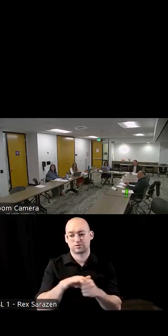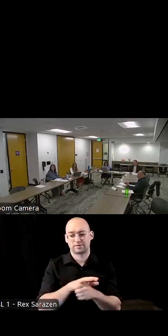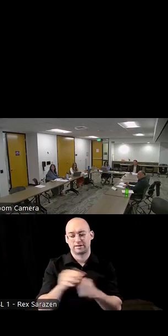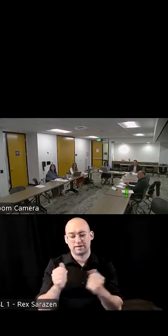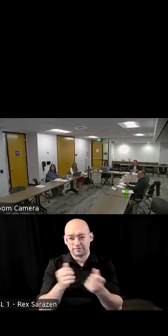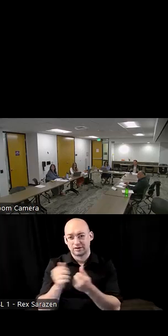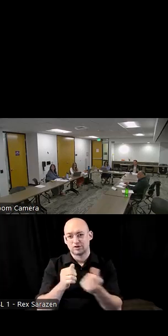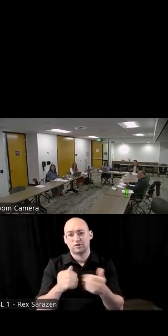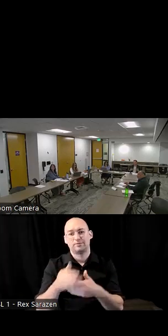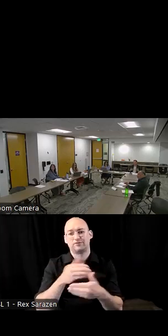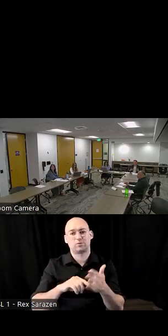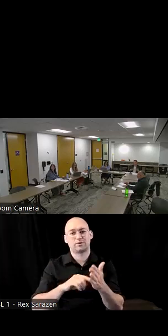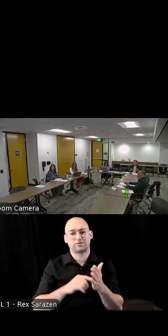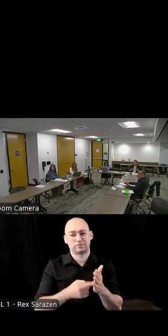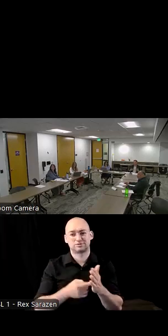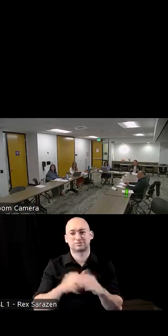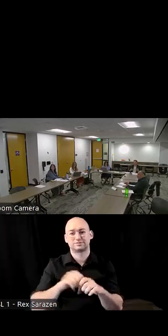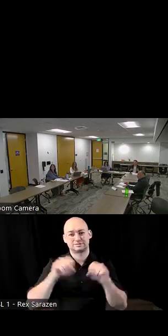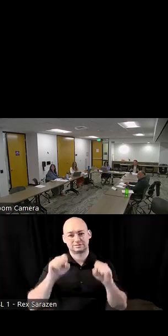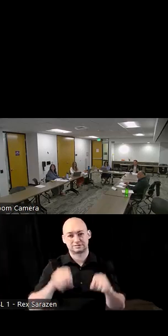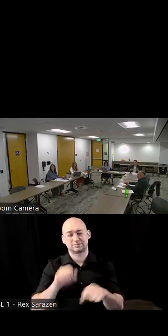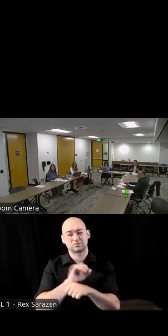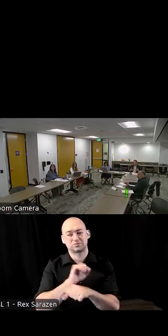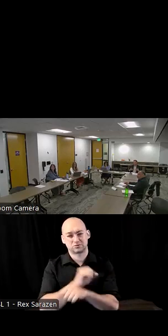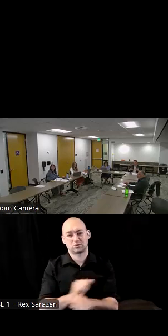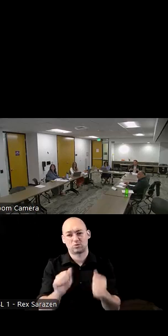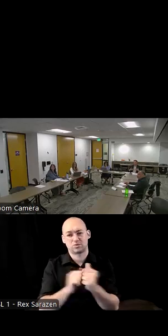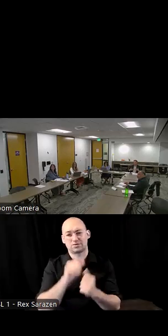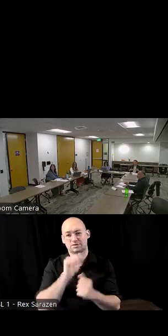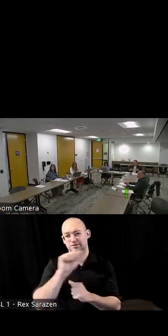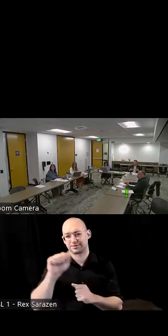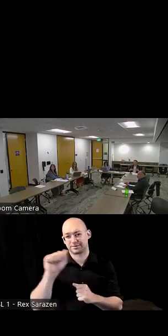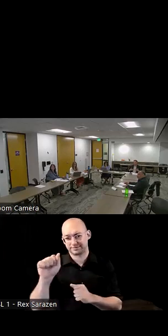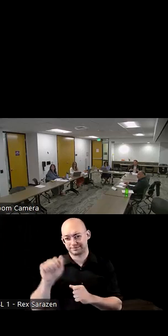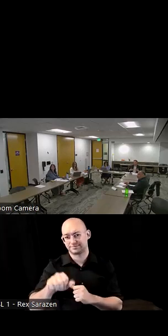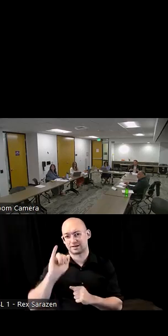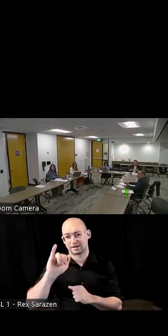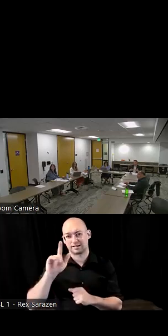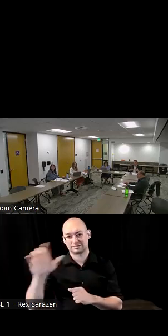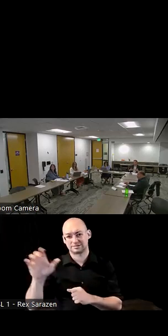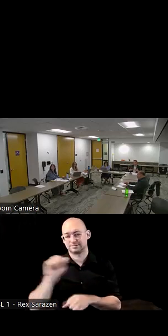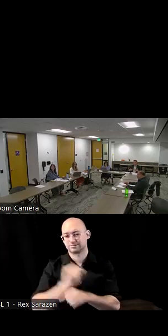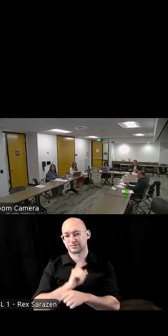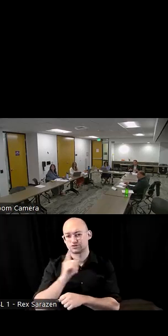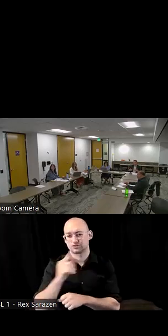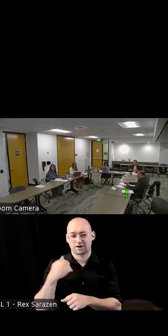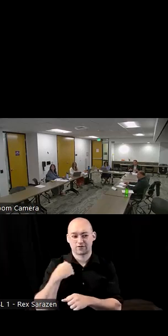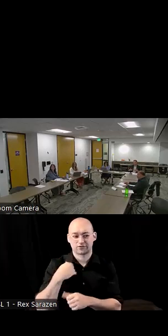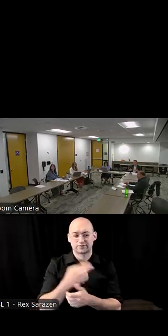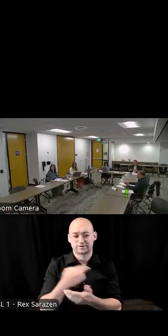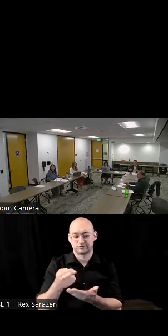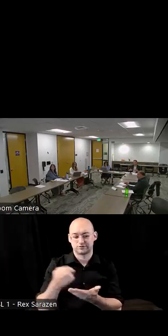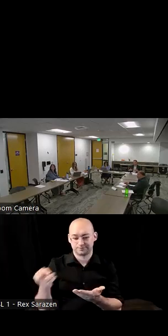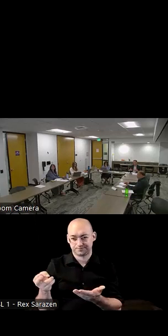launches a system like this, we'd really want to work collaboratively with the AAAs and ILCs to make sure that they have the resources to provide this enhanced level